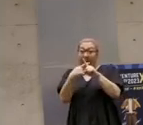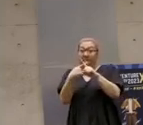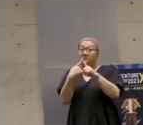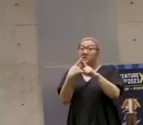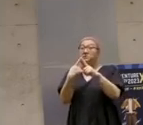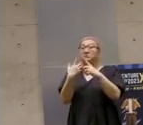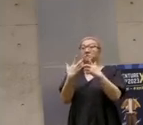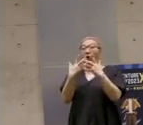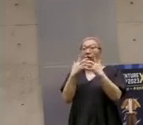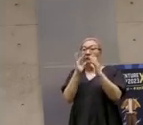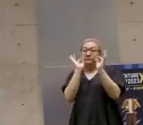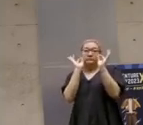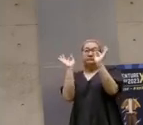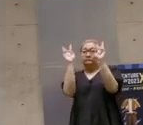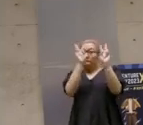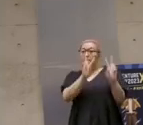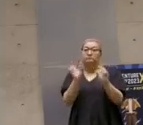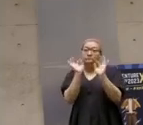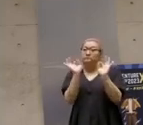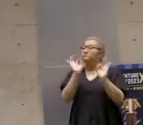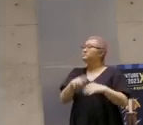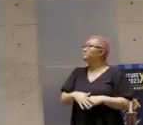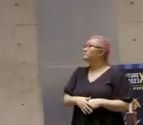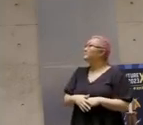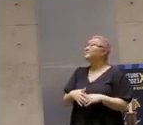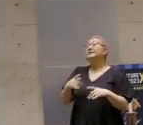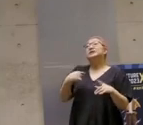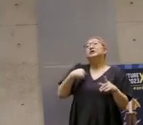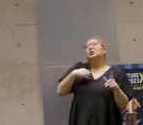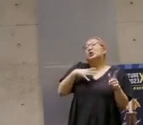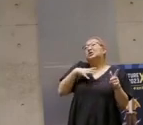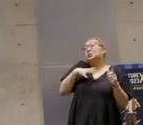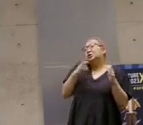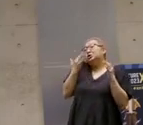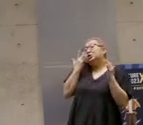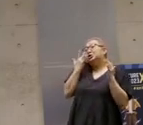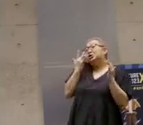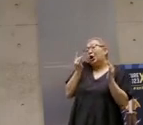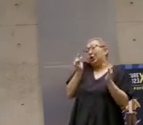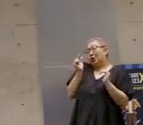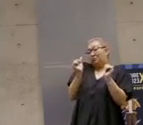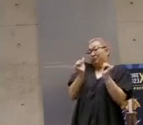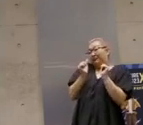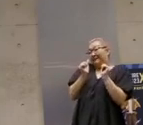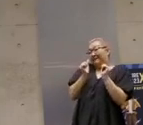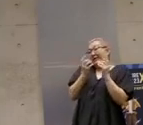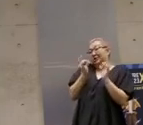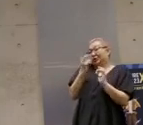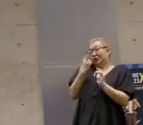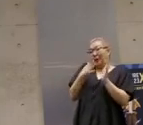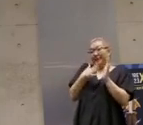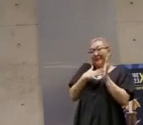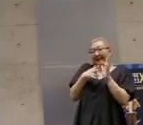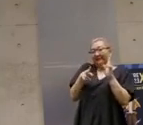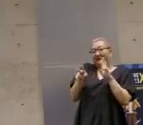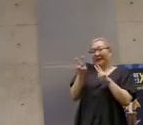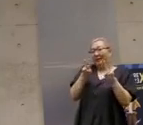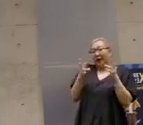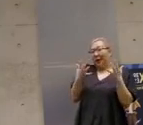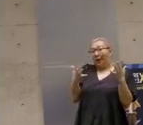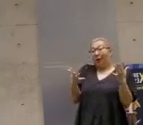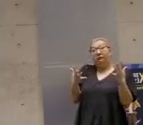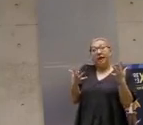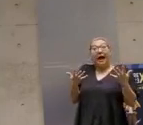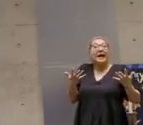thank you. And what I wanted to do is just show you very briefly, it's only a 2-minute video, which is showing what the game looks like